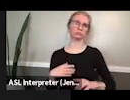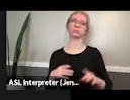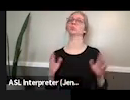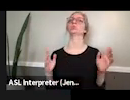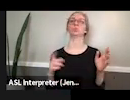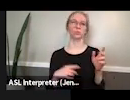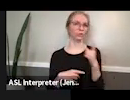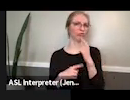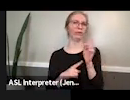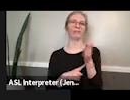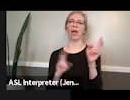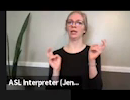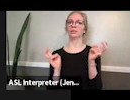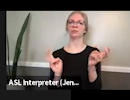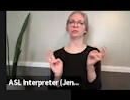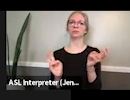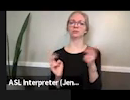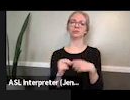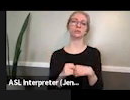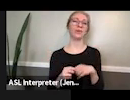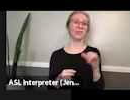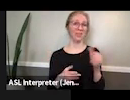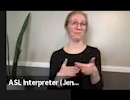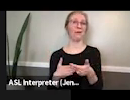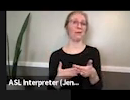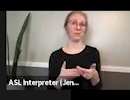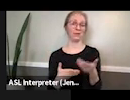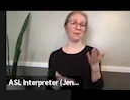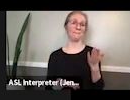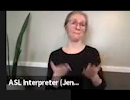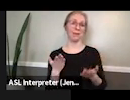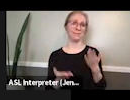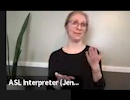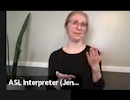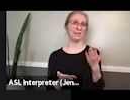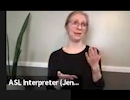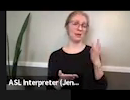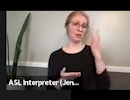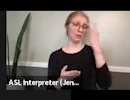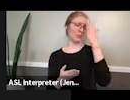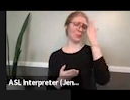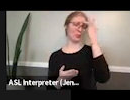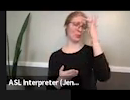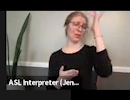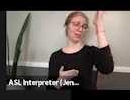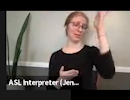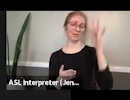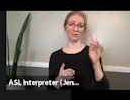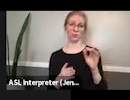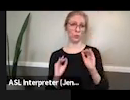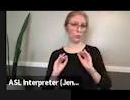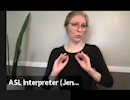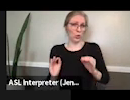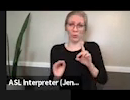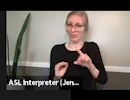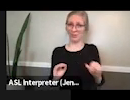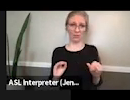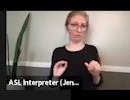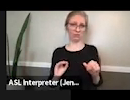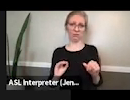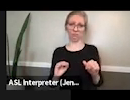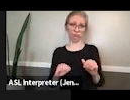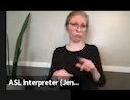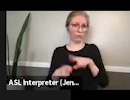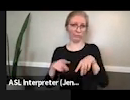right. That baby might be brilliant, genius child with no disability in adulthood. Might